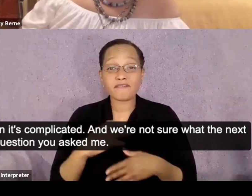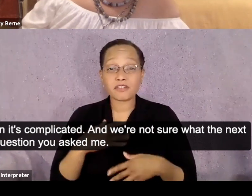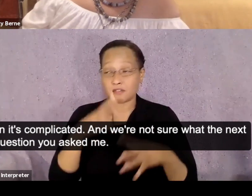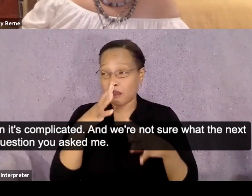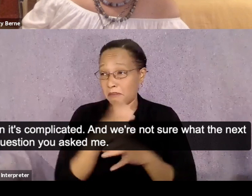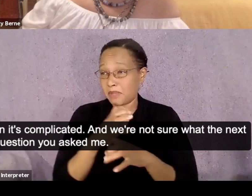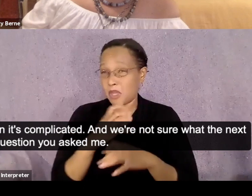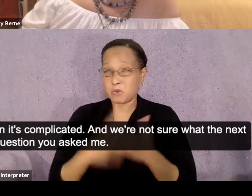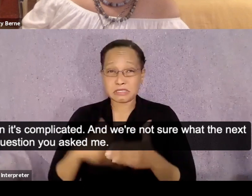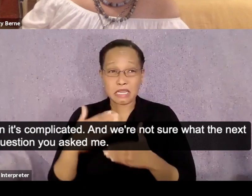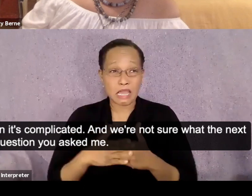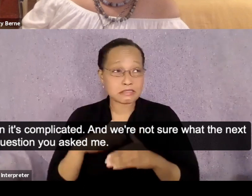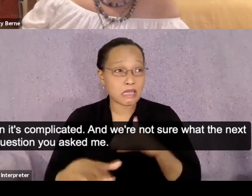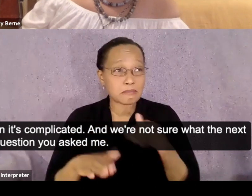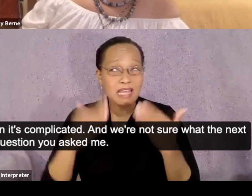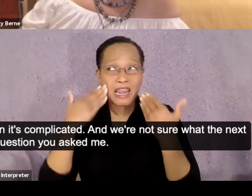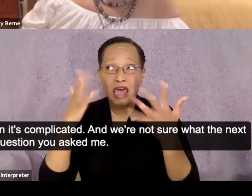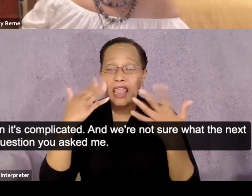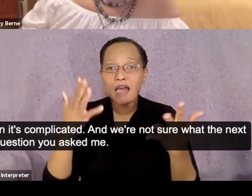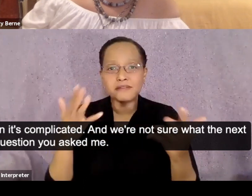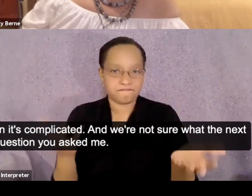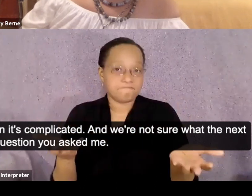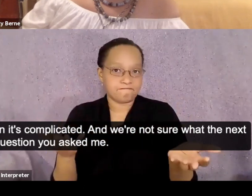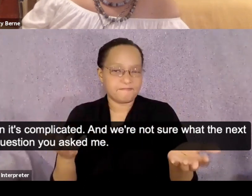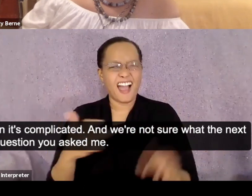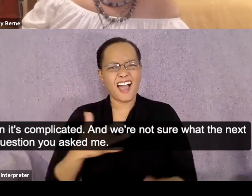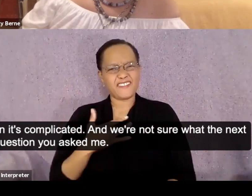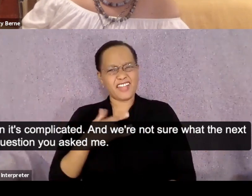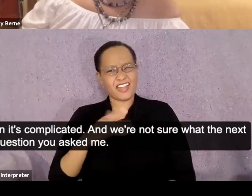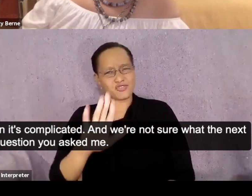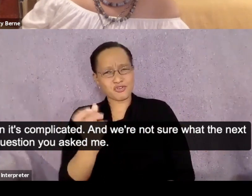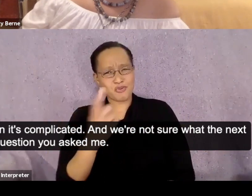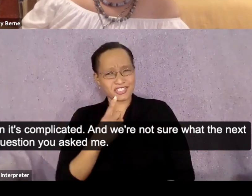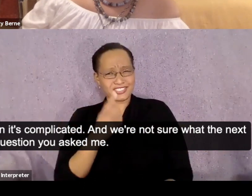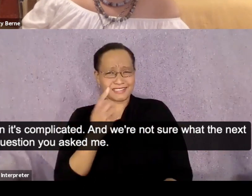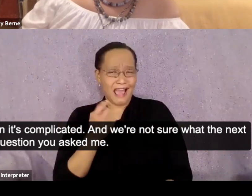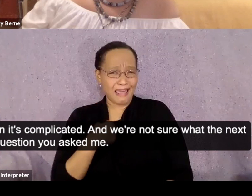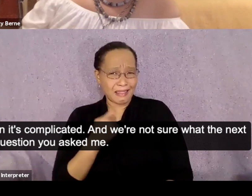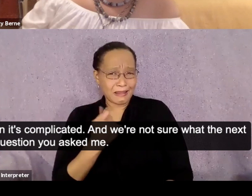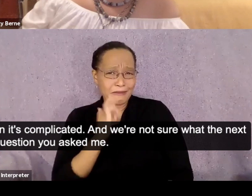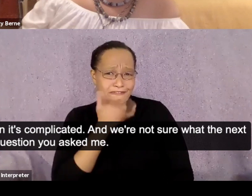is. I kind of flubbed. I felt like I kind of flubbed the question you asked me before. No, it's okay.